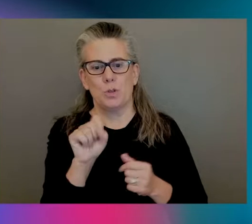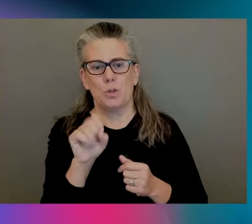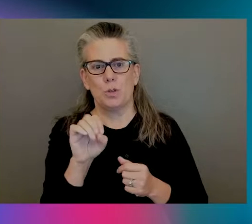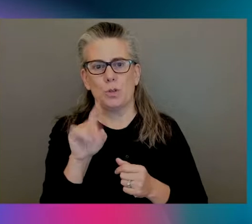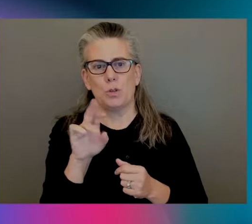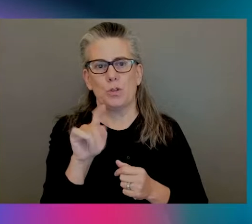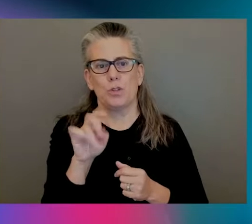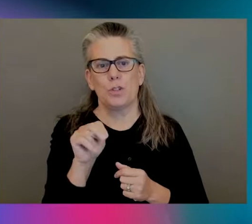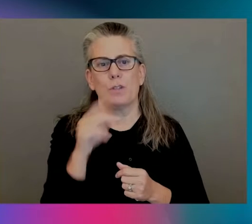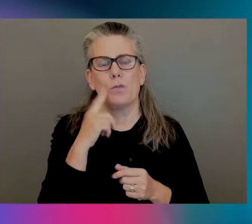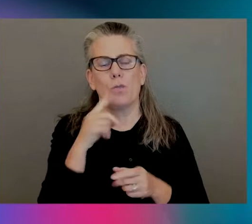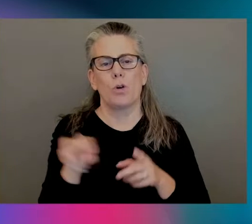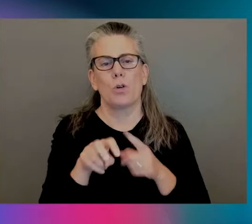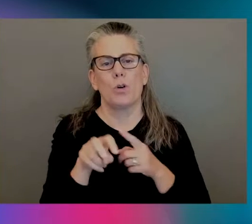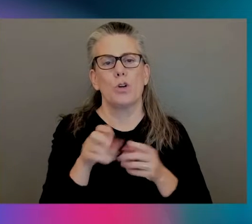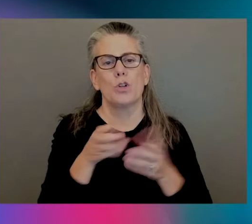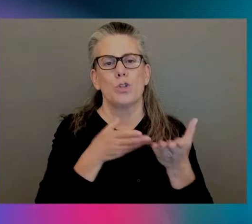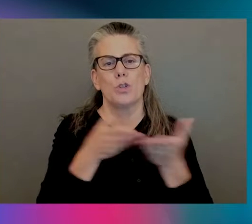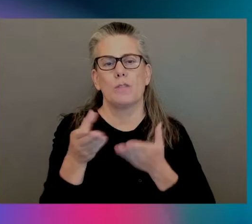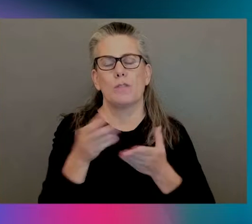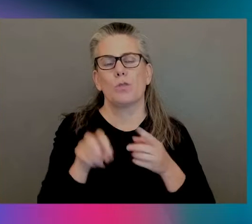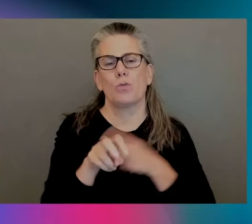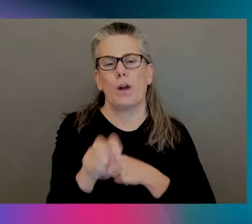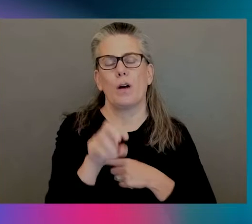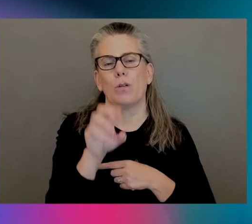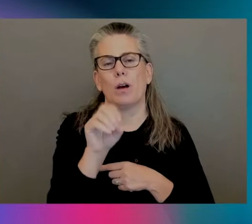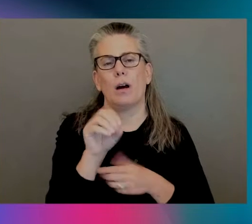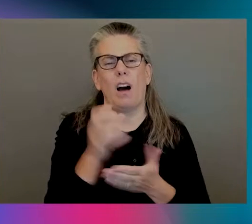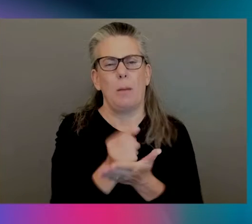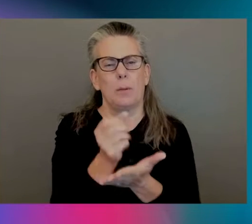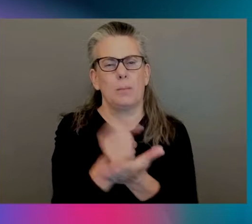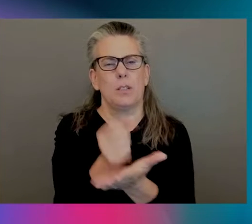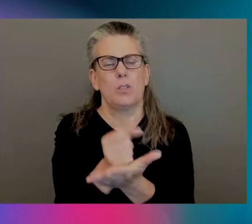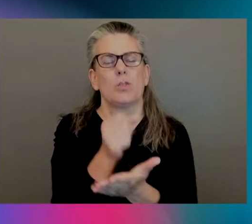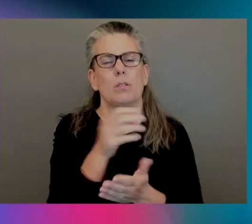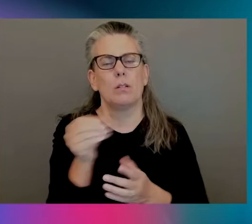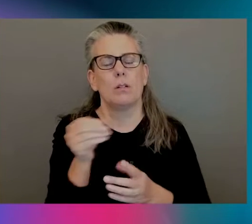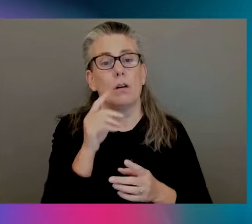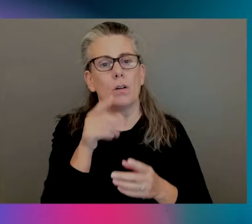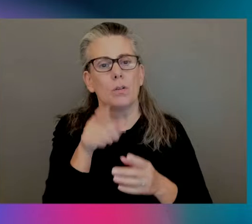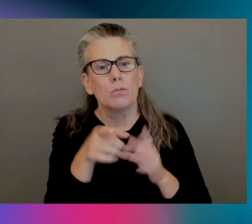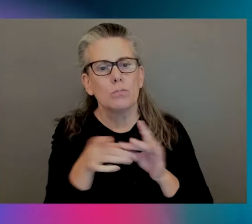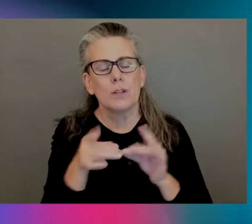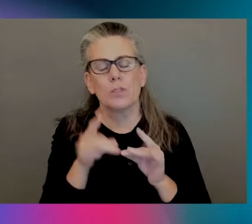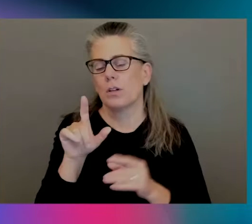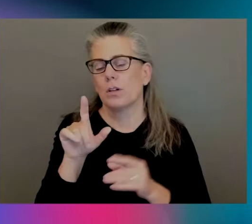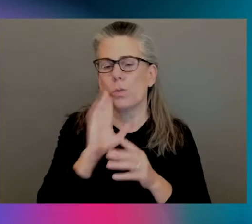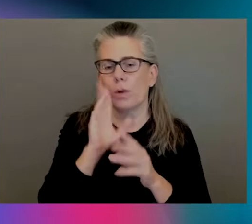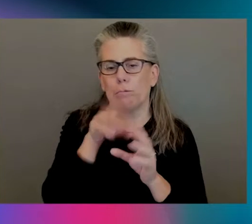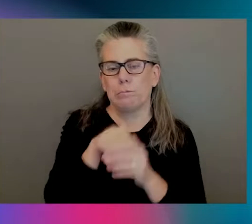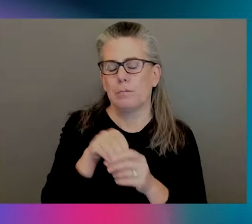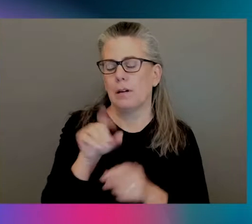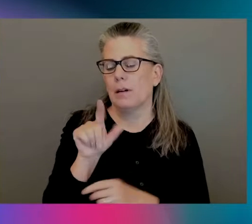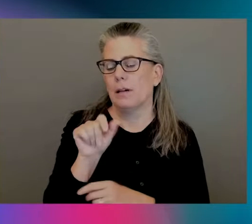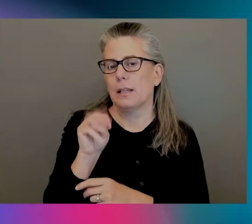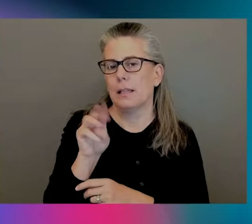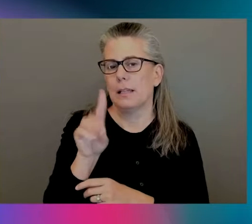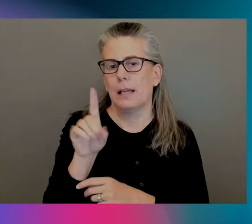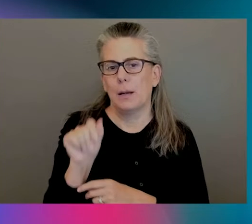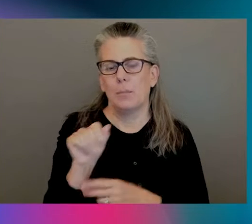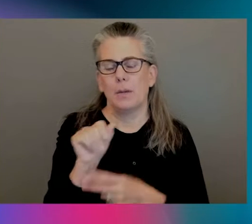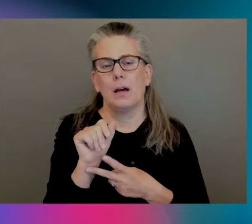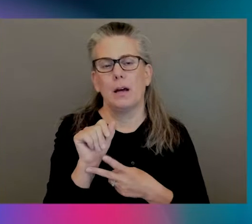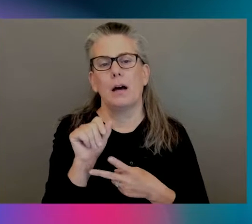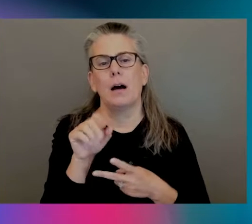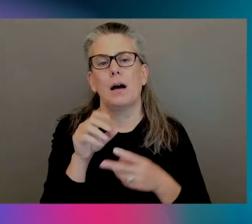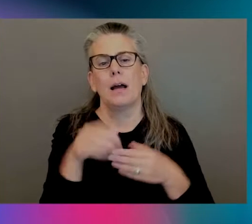optimization. And it's using all those services that you mentioned. Lambda, API Gateway, Amplify Geo, and Amazon